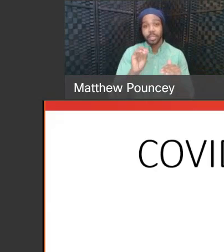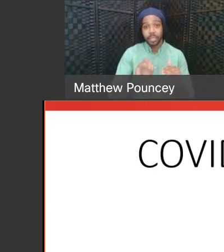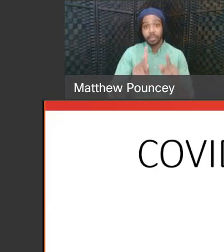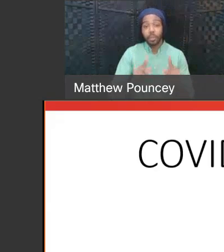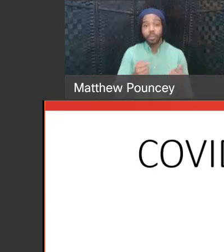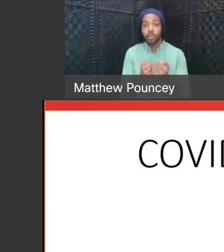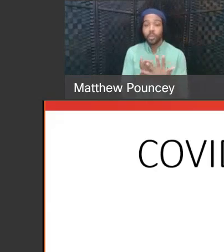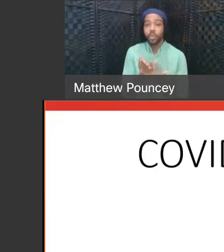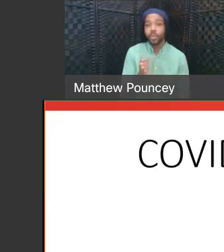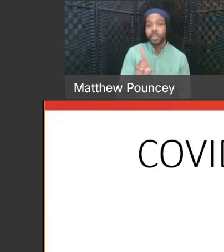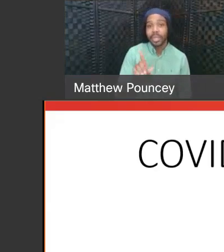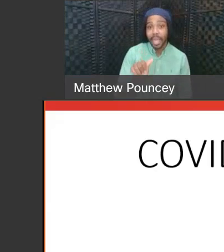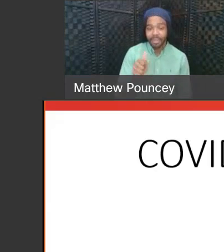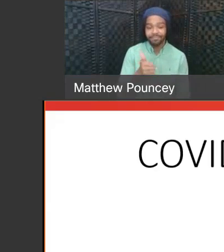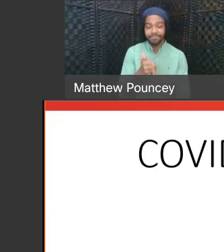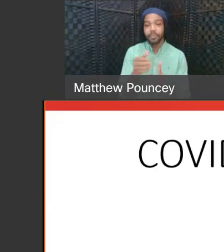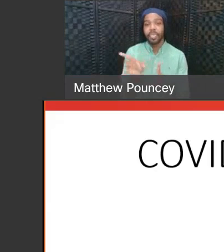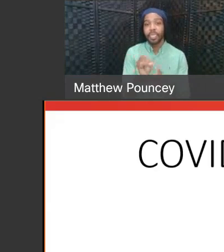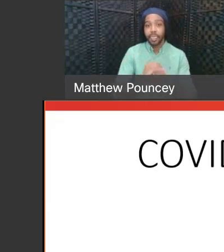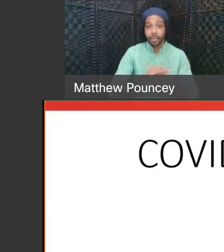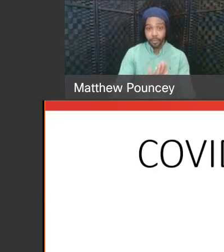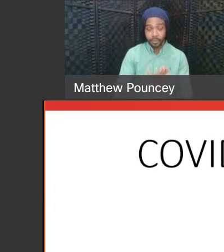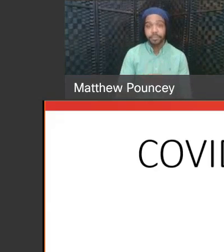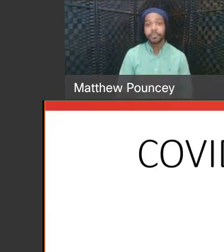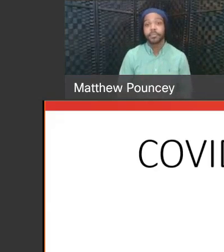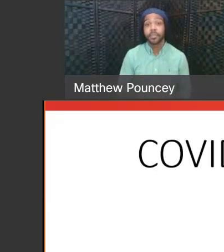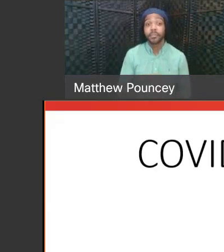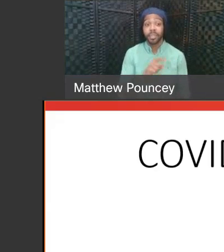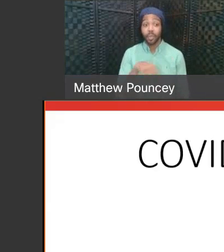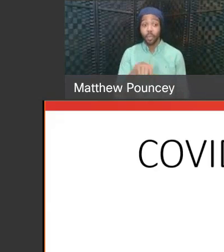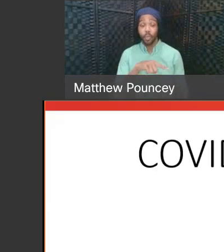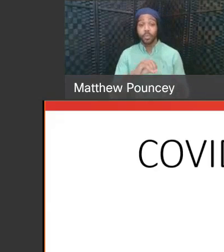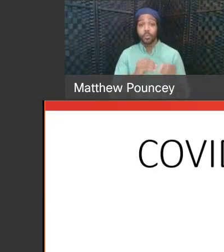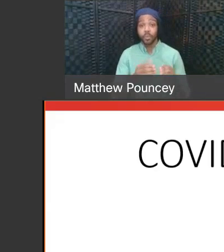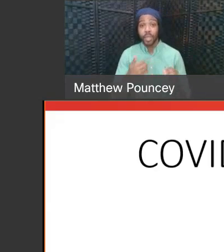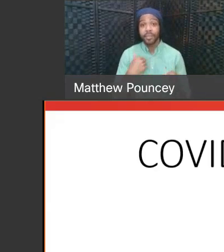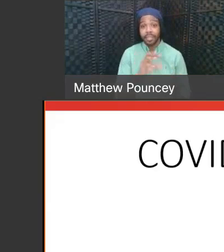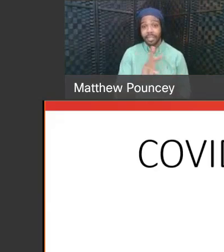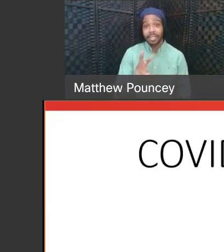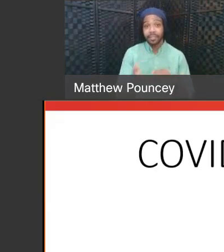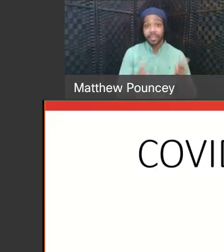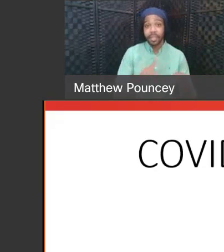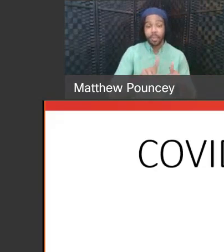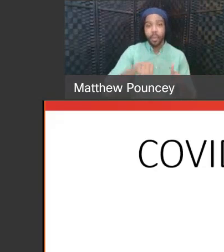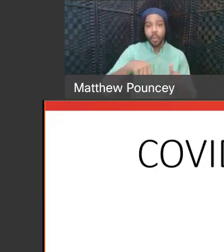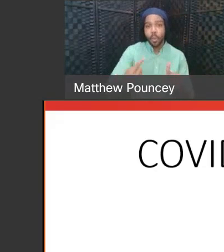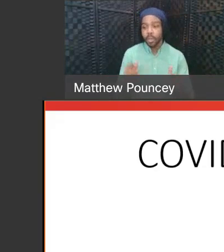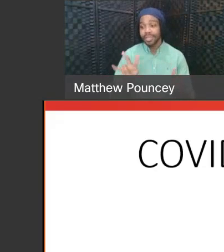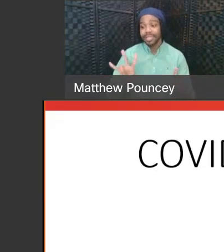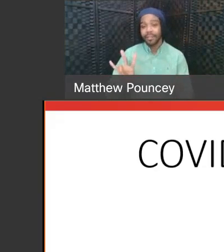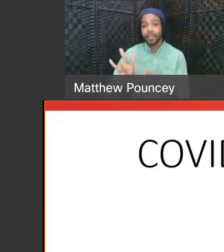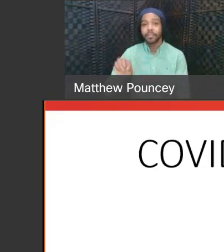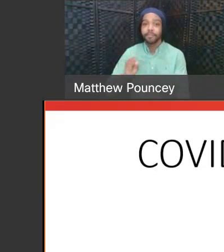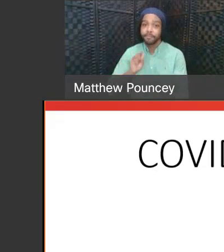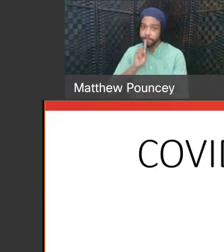by DDA who have contracted COVID. Of those, we've had 66 deaths, but it's only 37 confirmed